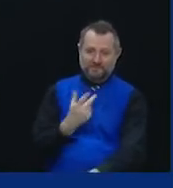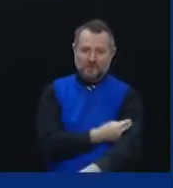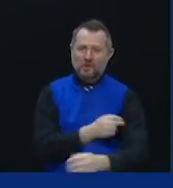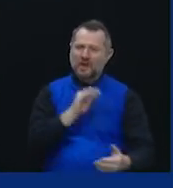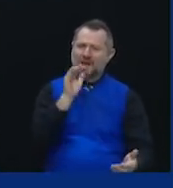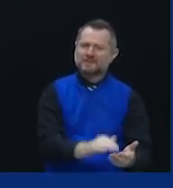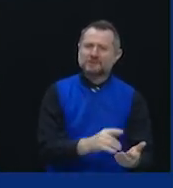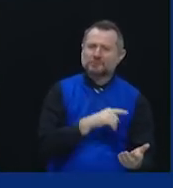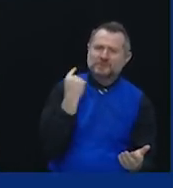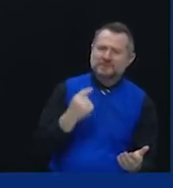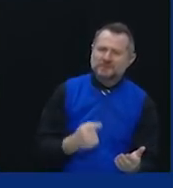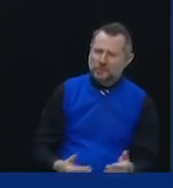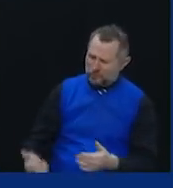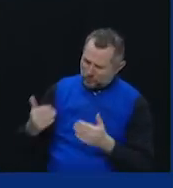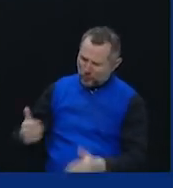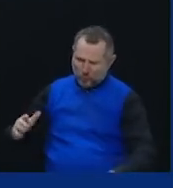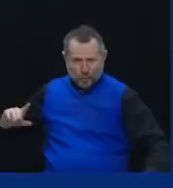vaccine.